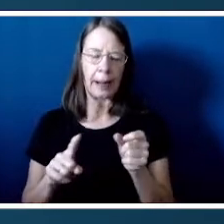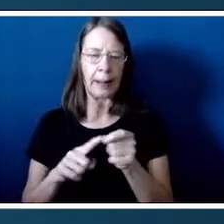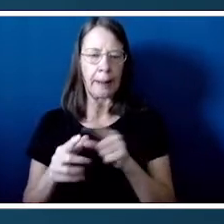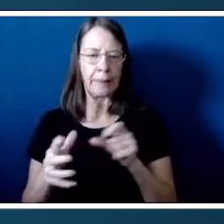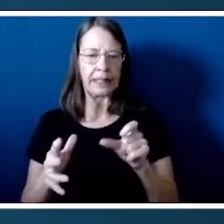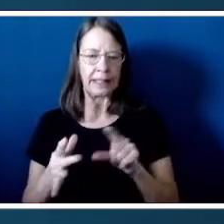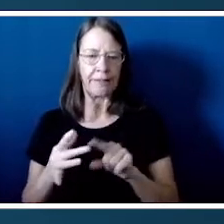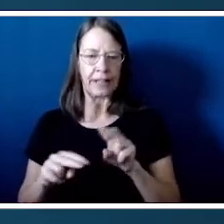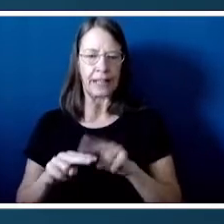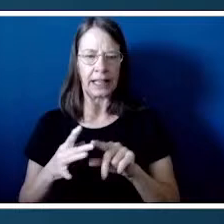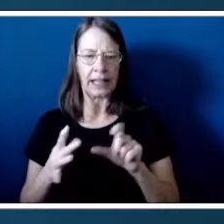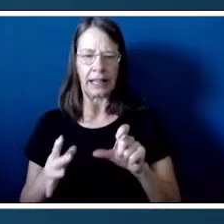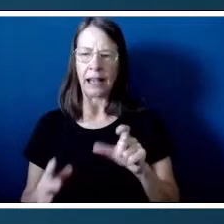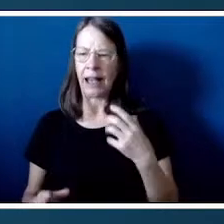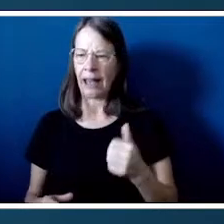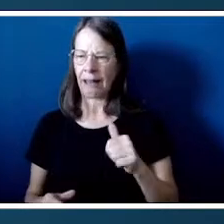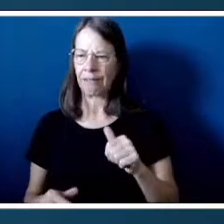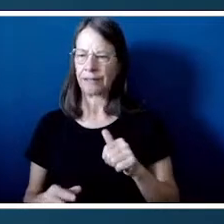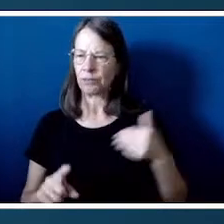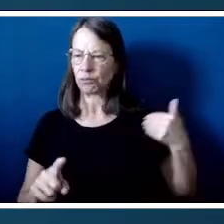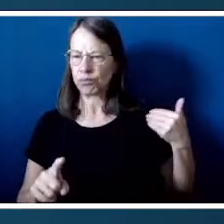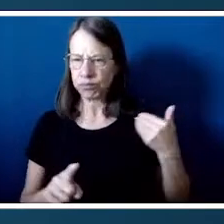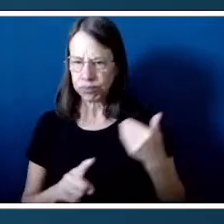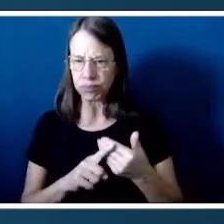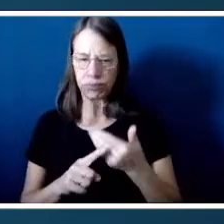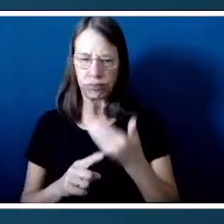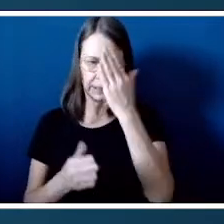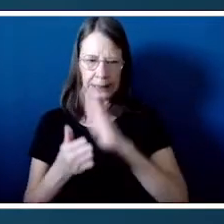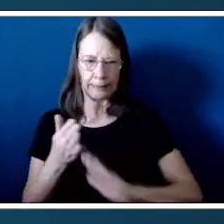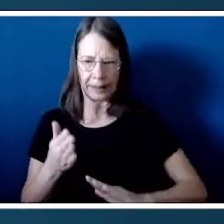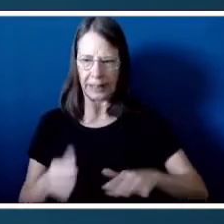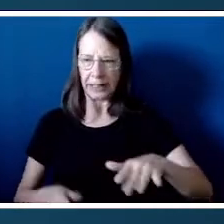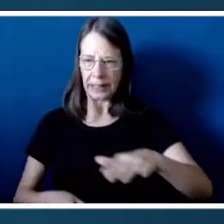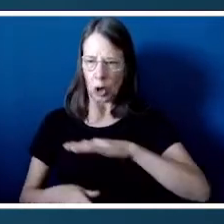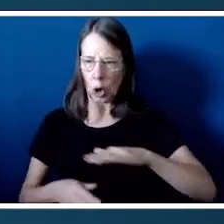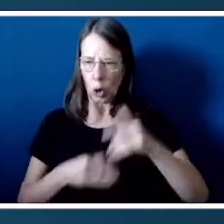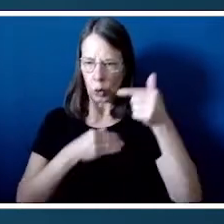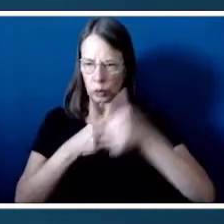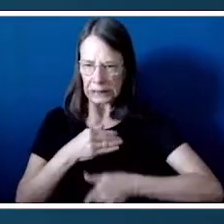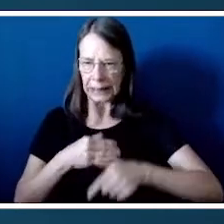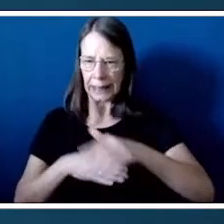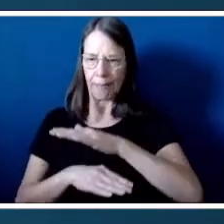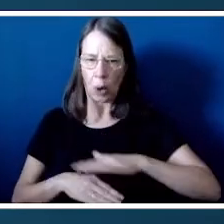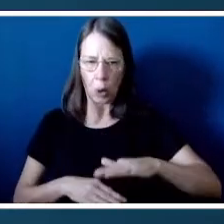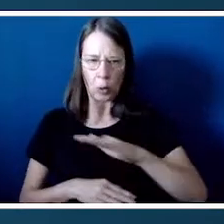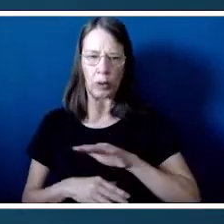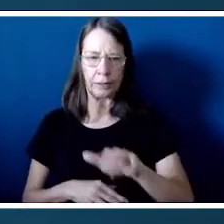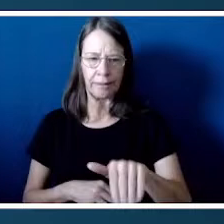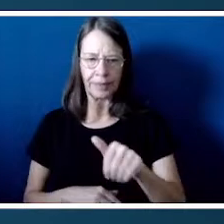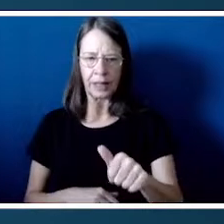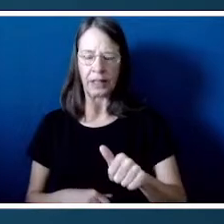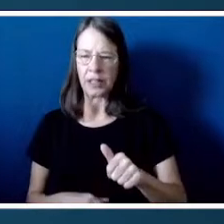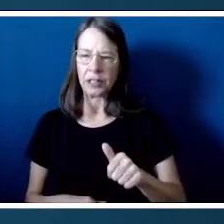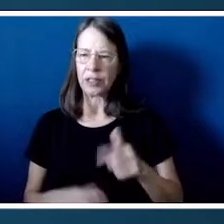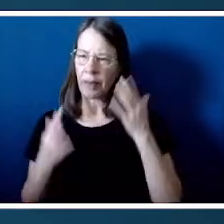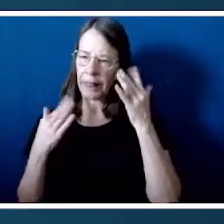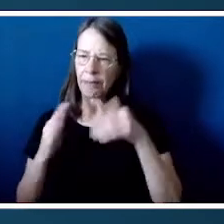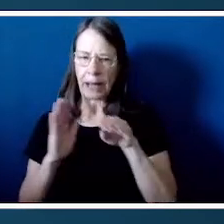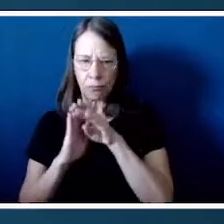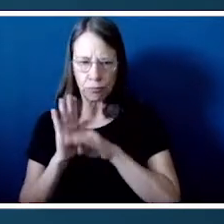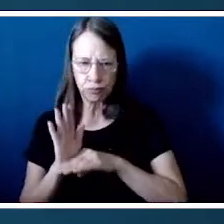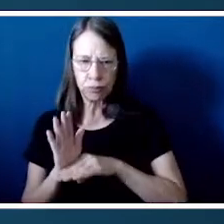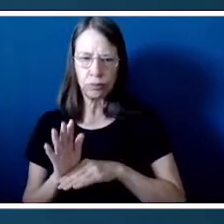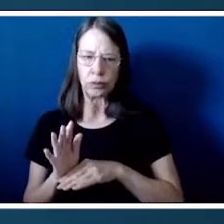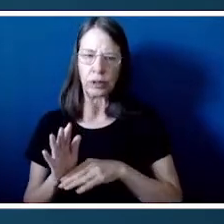and deep local expertise, our work across the region is focused on governance, women's empowerment, gender